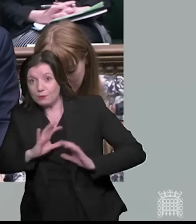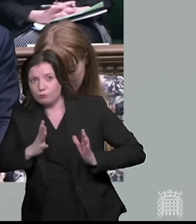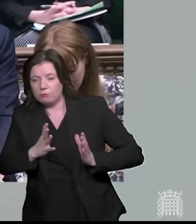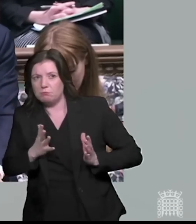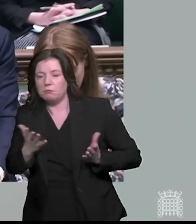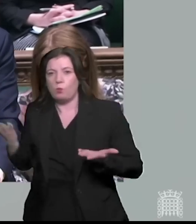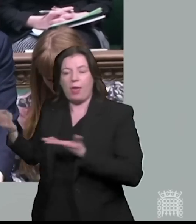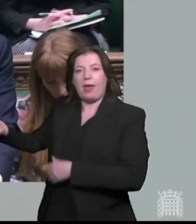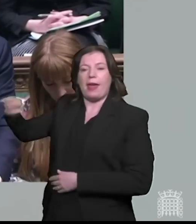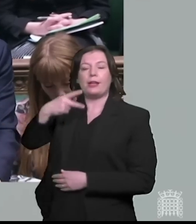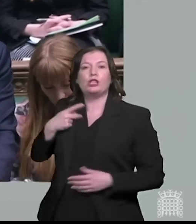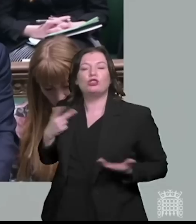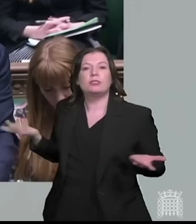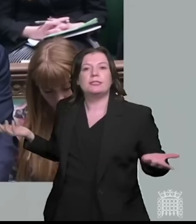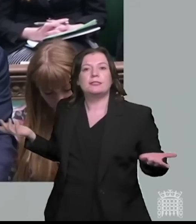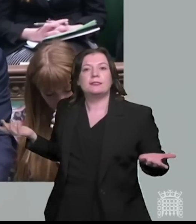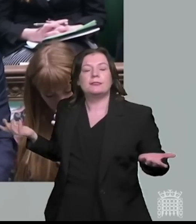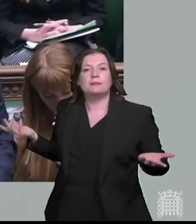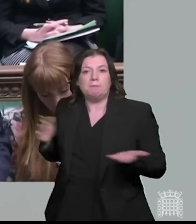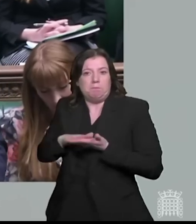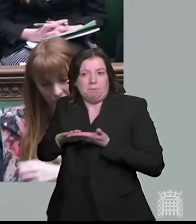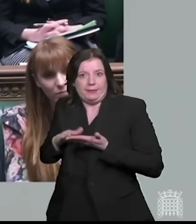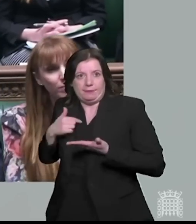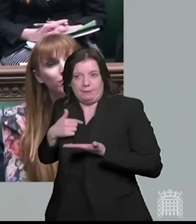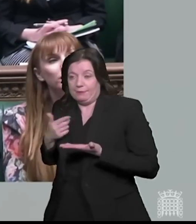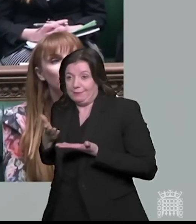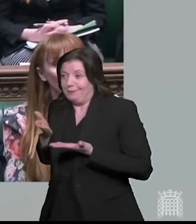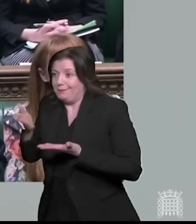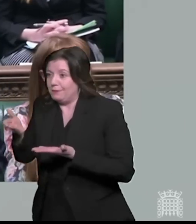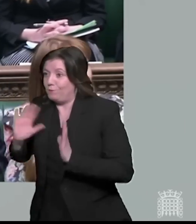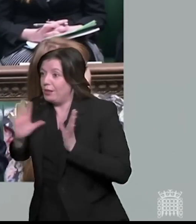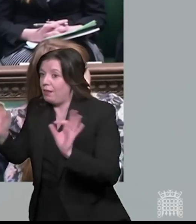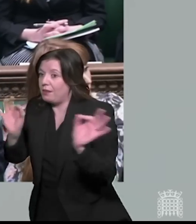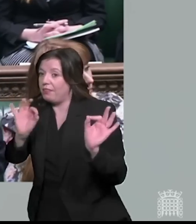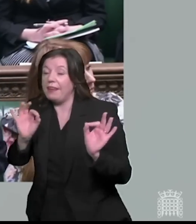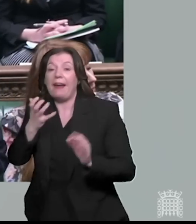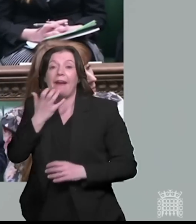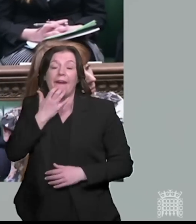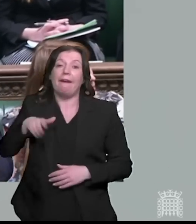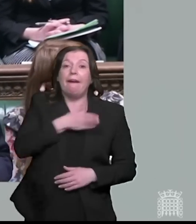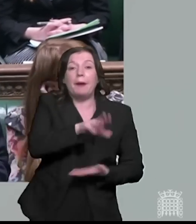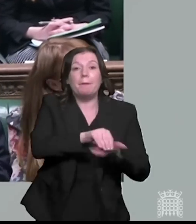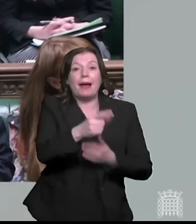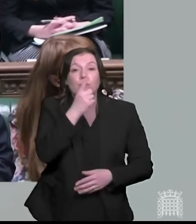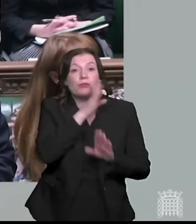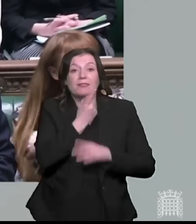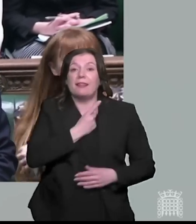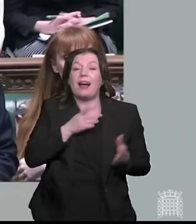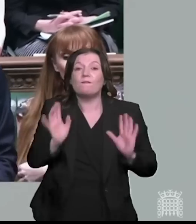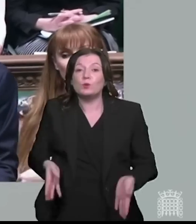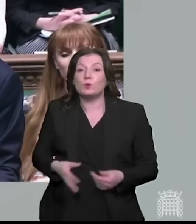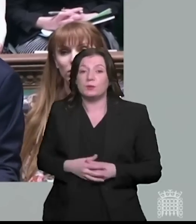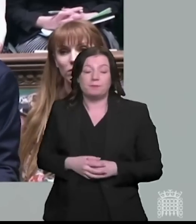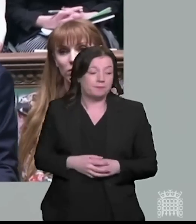pushes the cost for parents outside the offer. That's what we've seen before. And on pensions, he